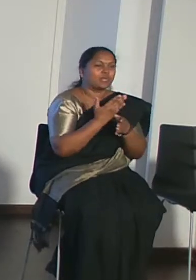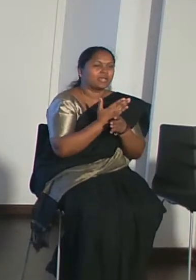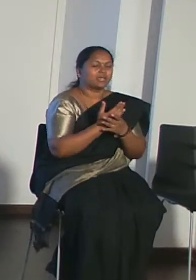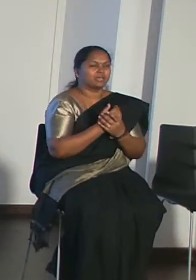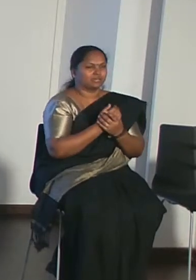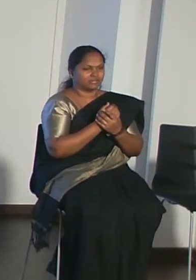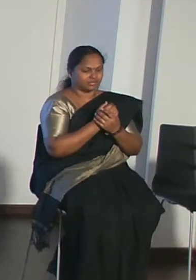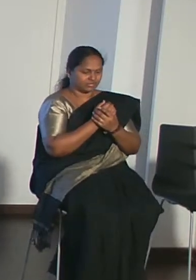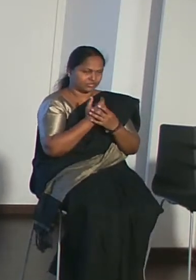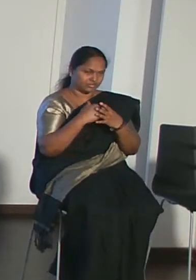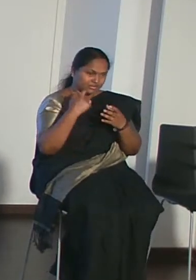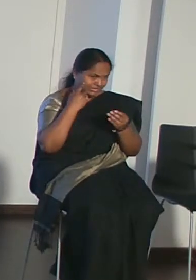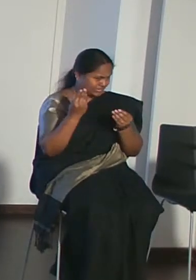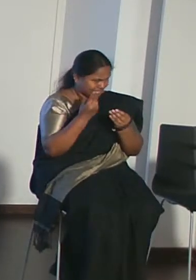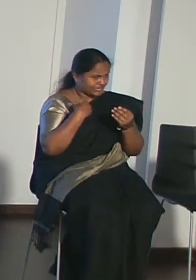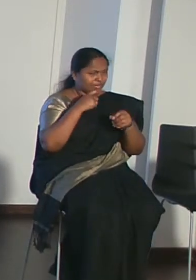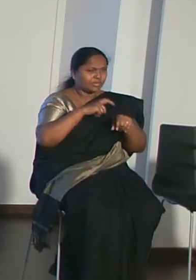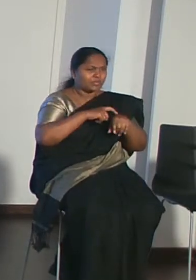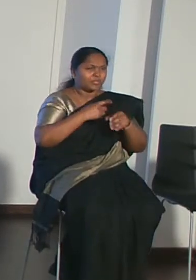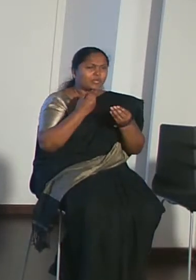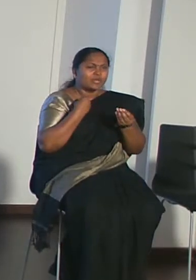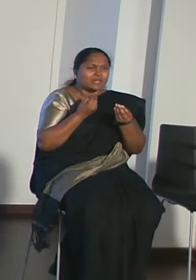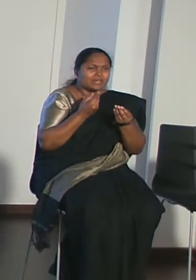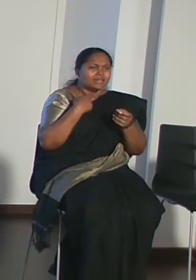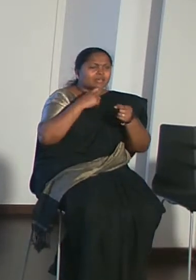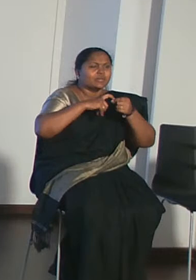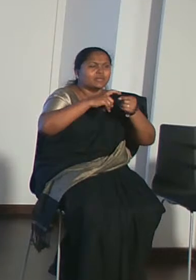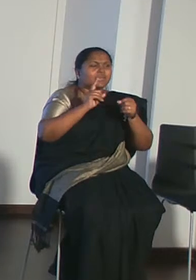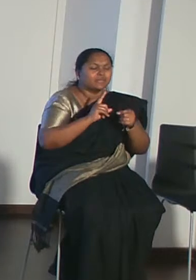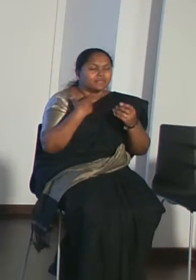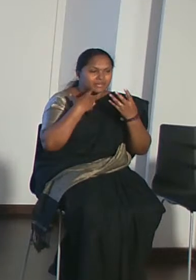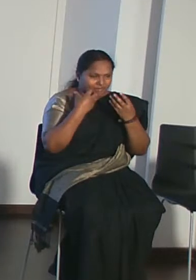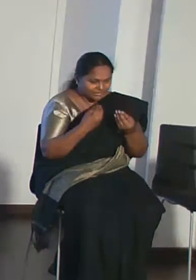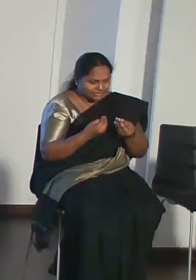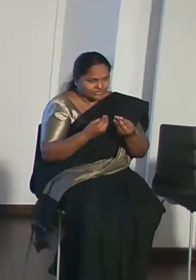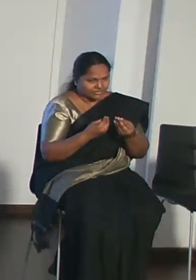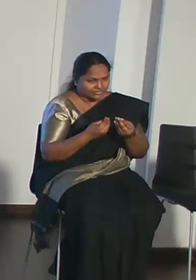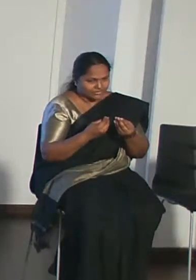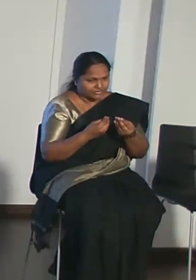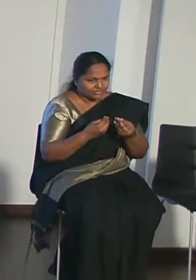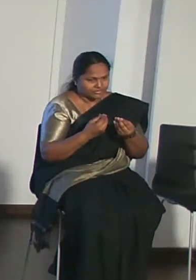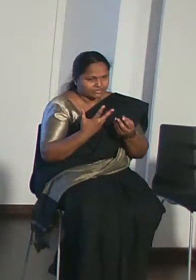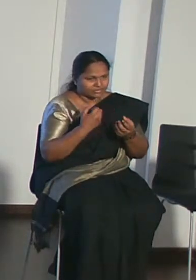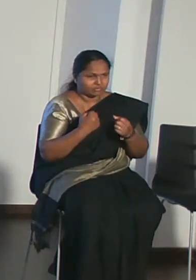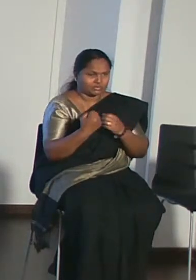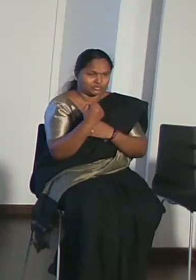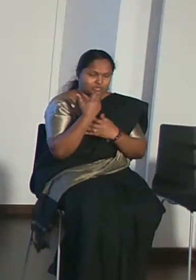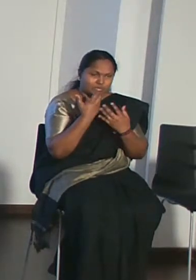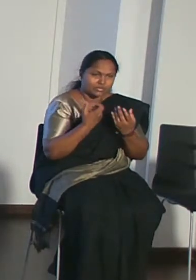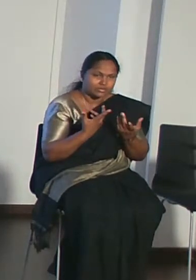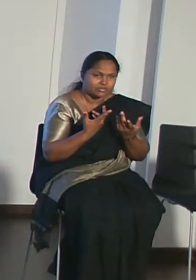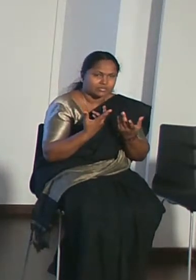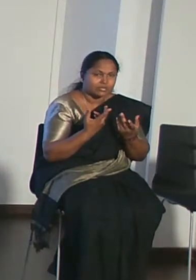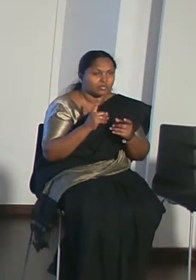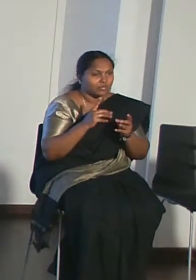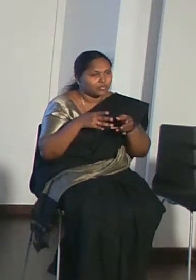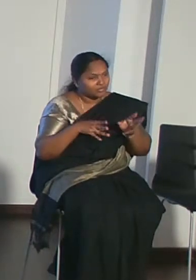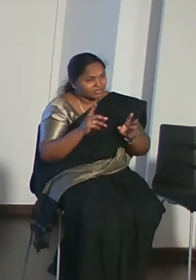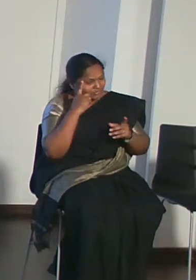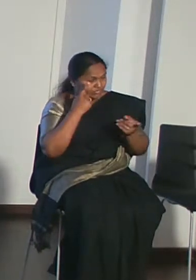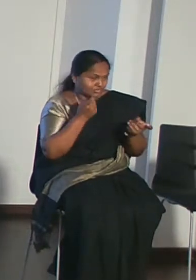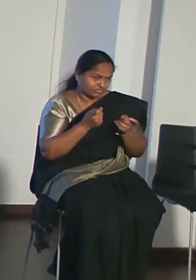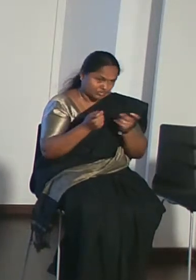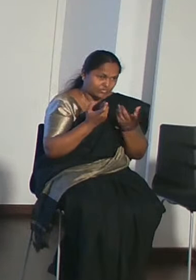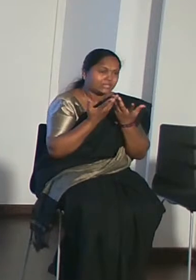And at some point, there were these questions of whether it was a strong way of